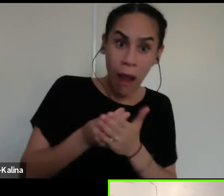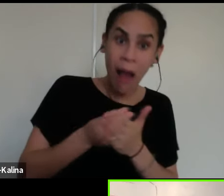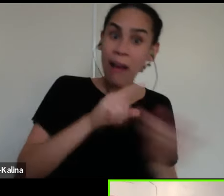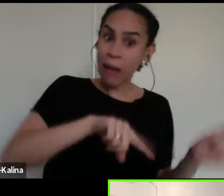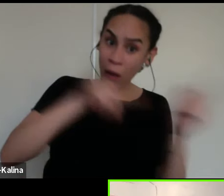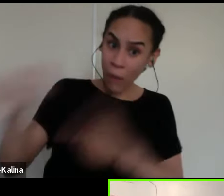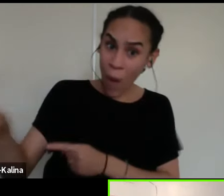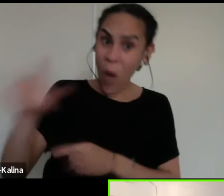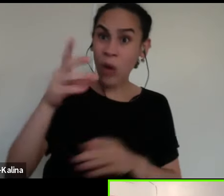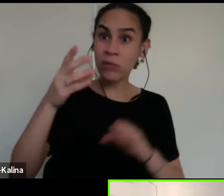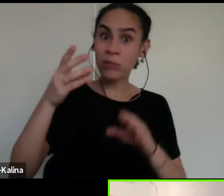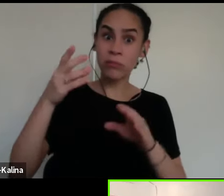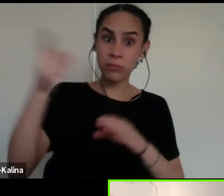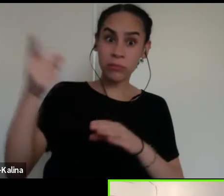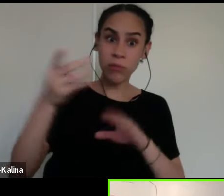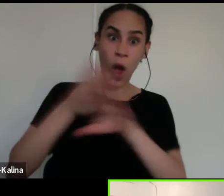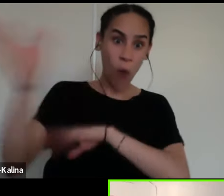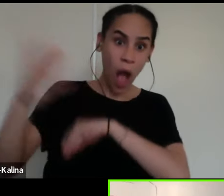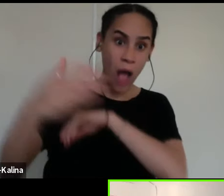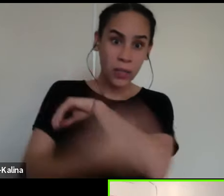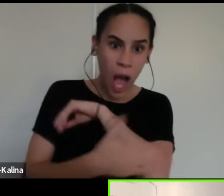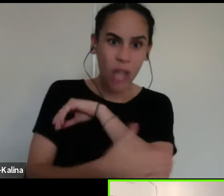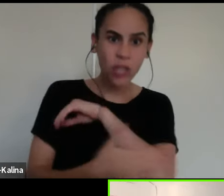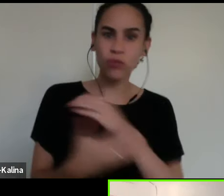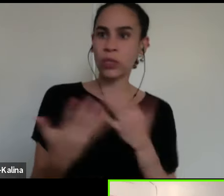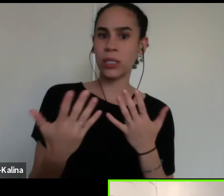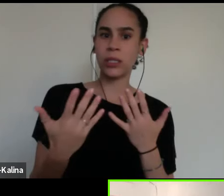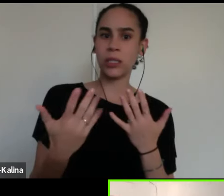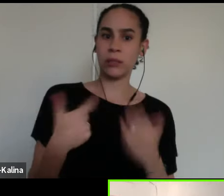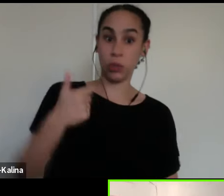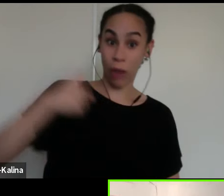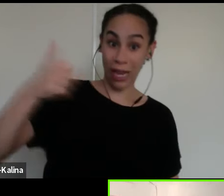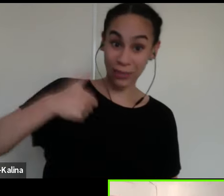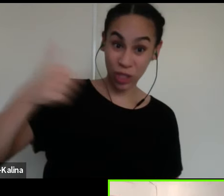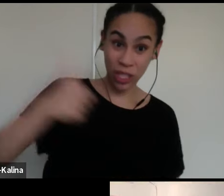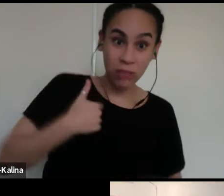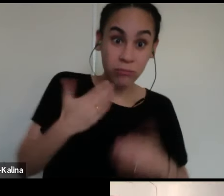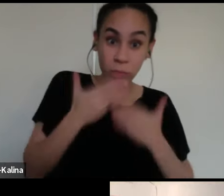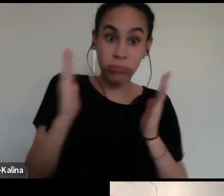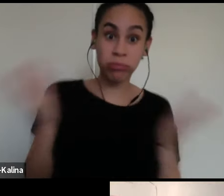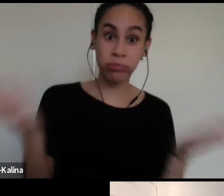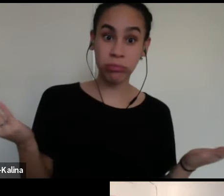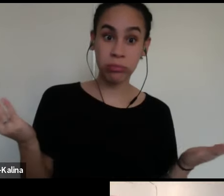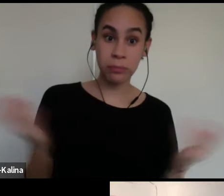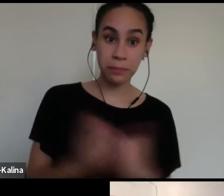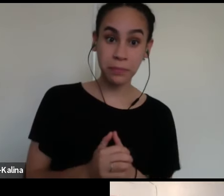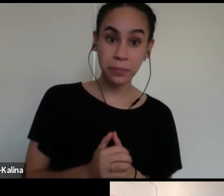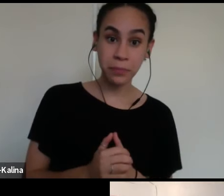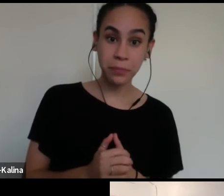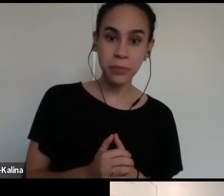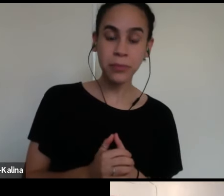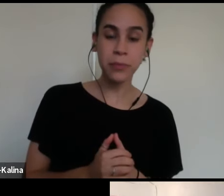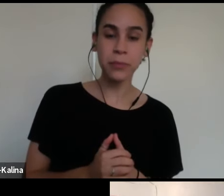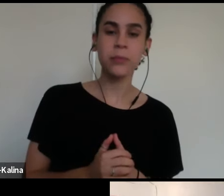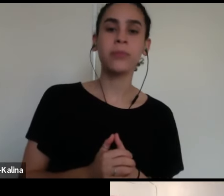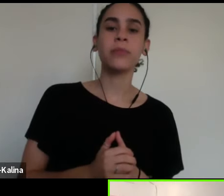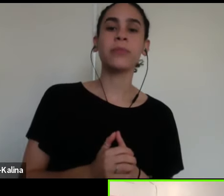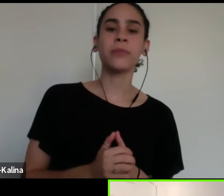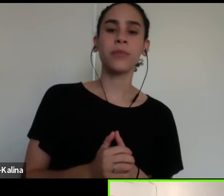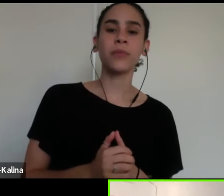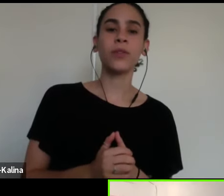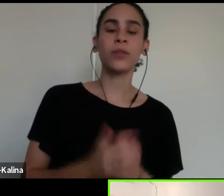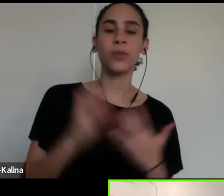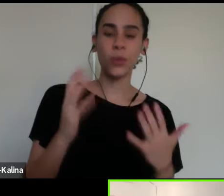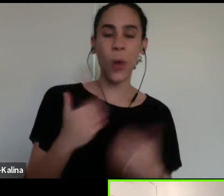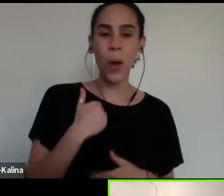country. What was standing between me and this opportunity was transportation, you know? And so they had to deliver this news,